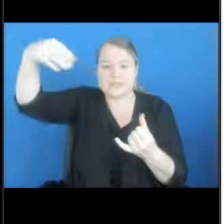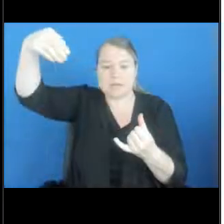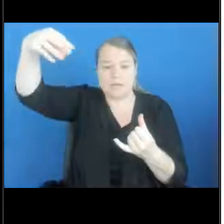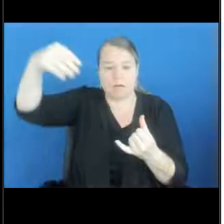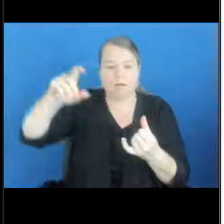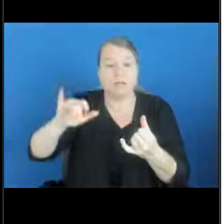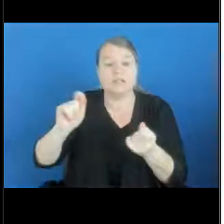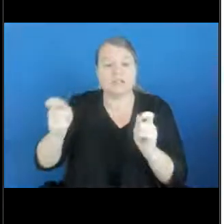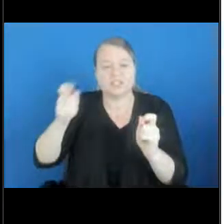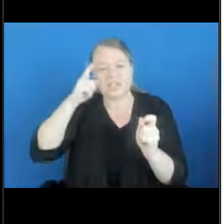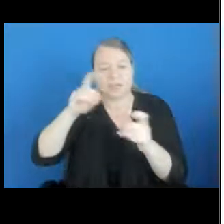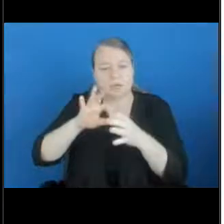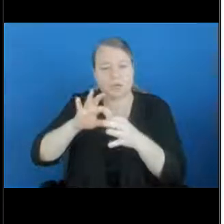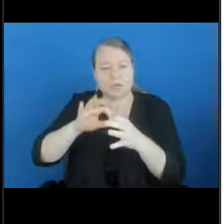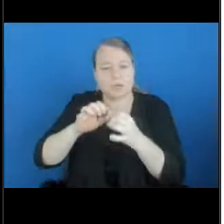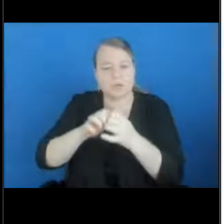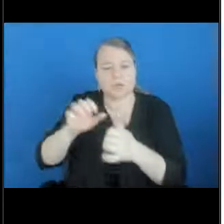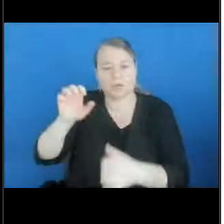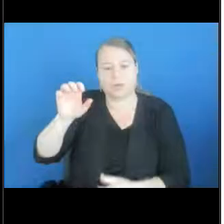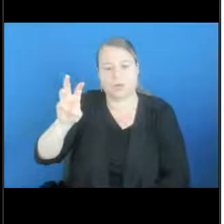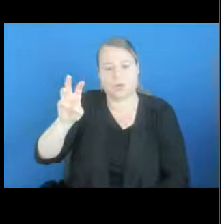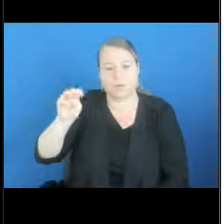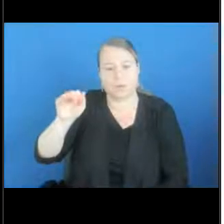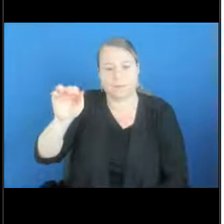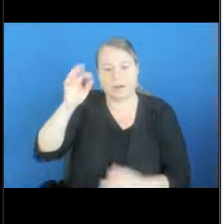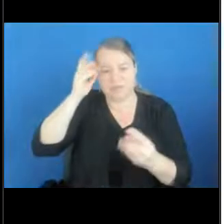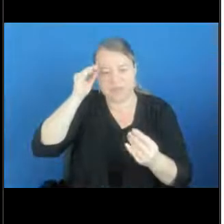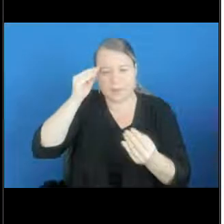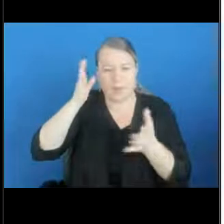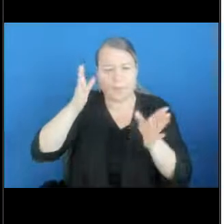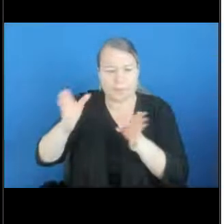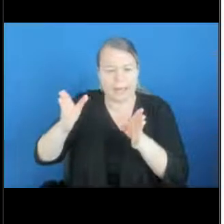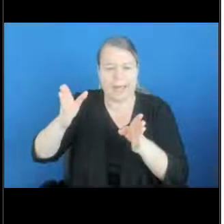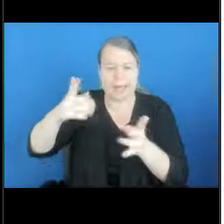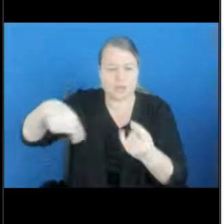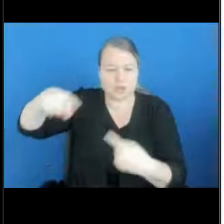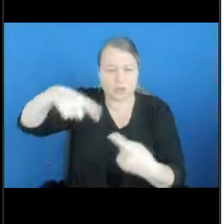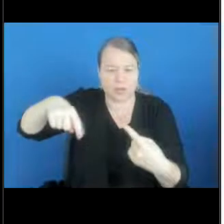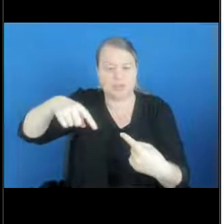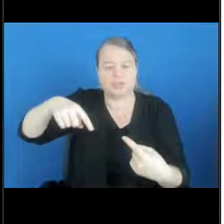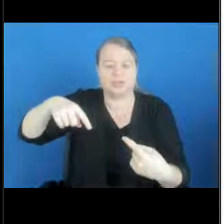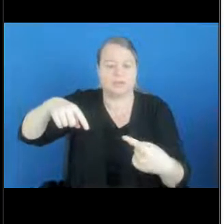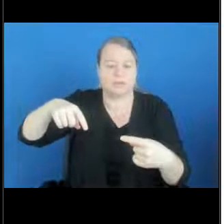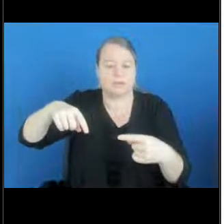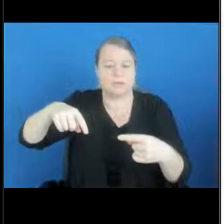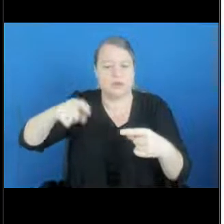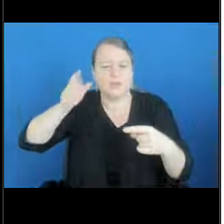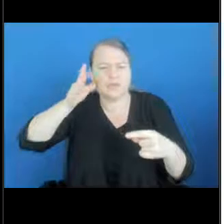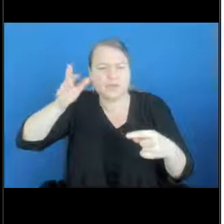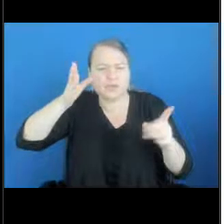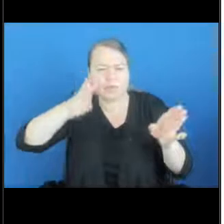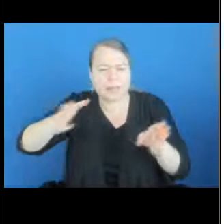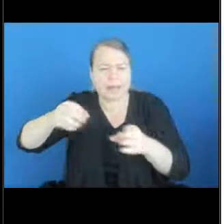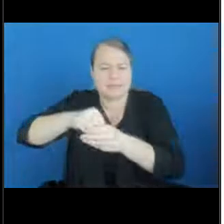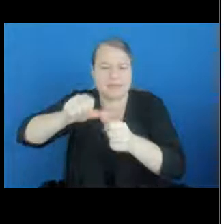of coordination with WMATA, considering the planned circulation of the site and future plans for facilities around the area.